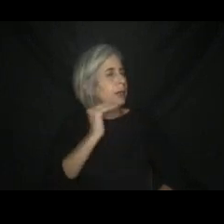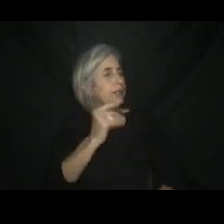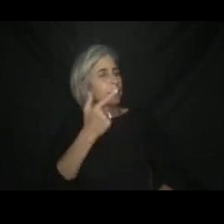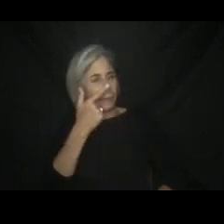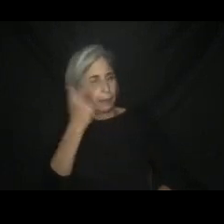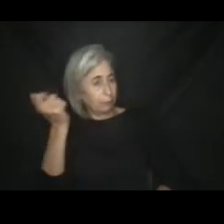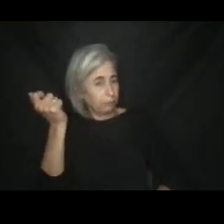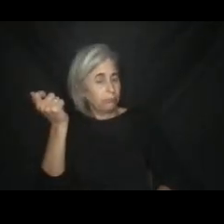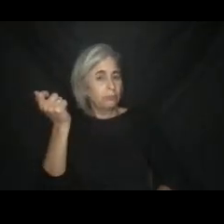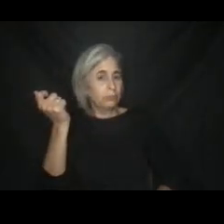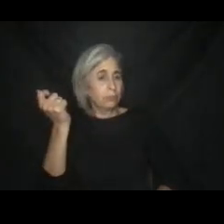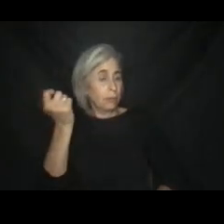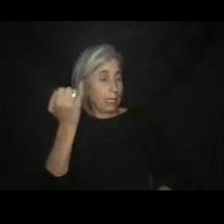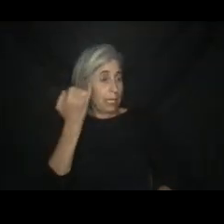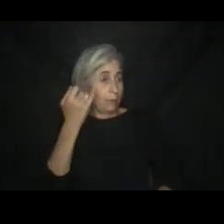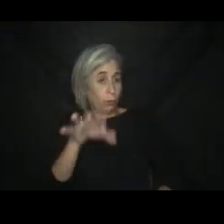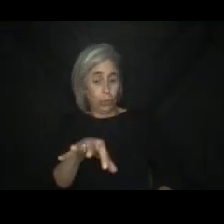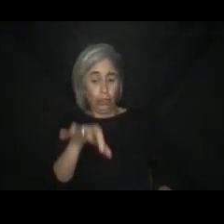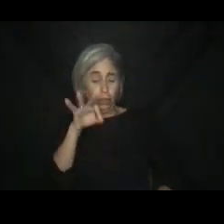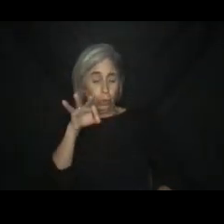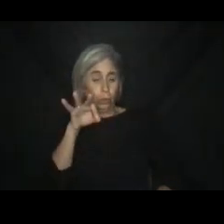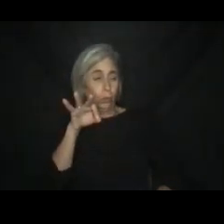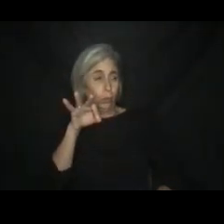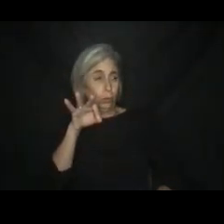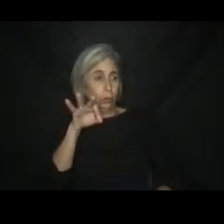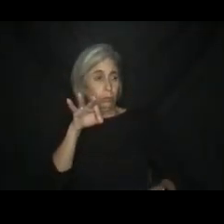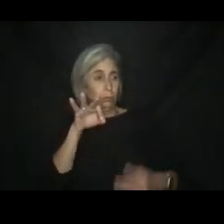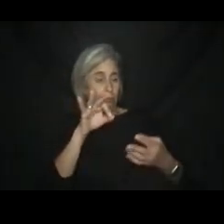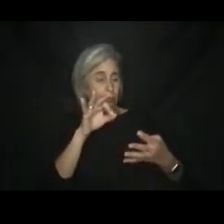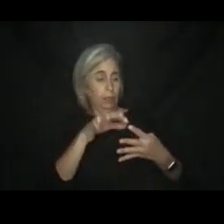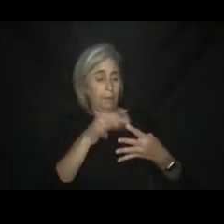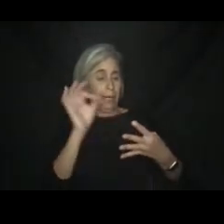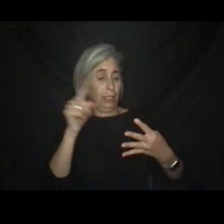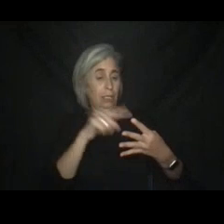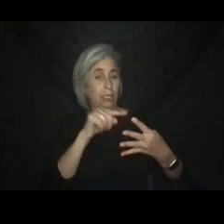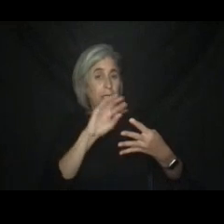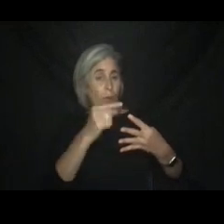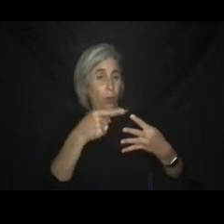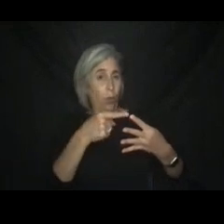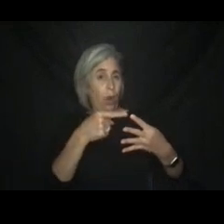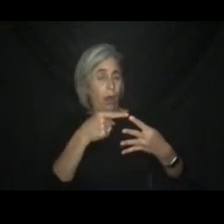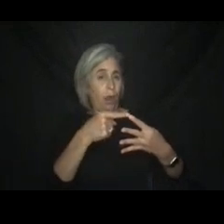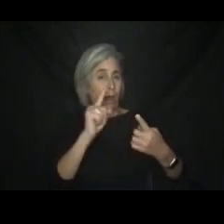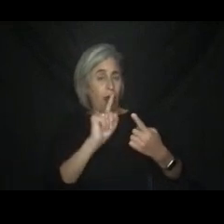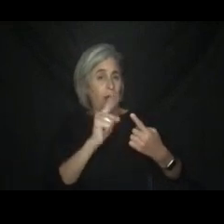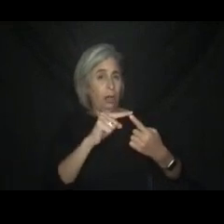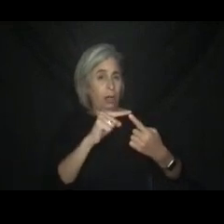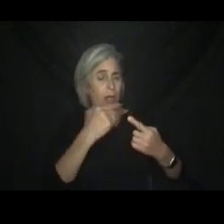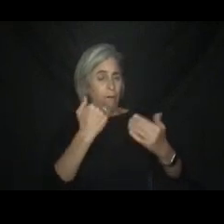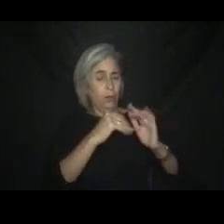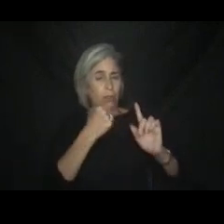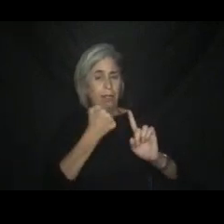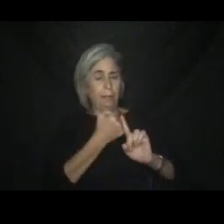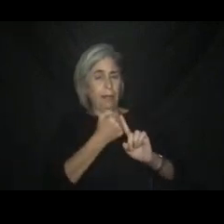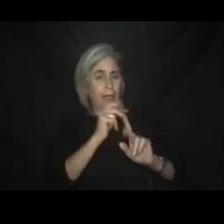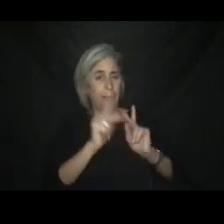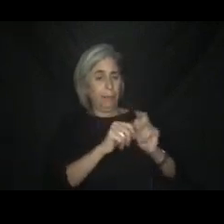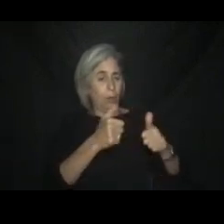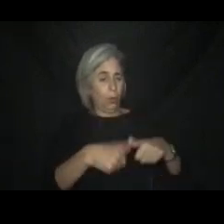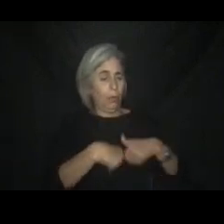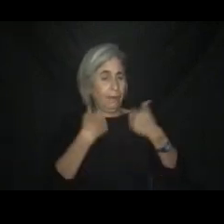because if we chose alternative 1, which has the fewest impact on the